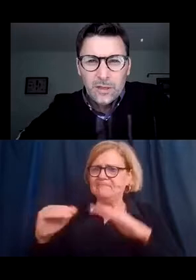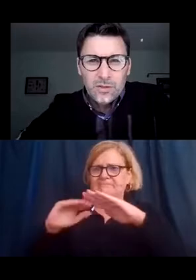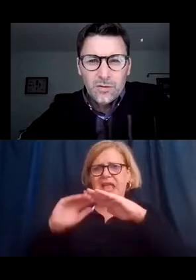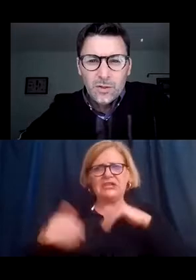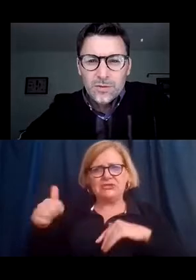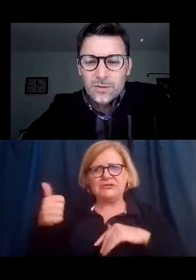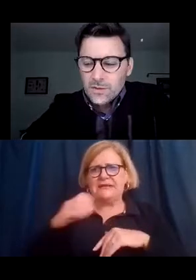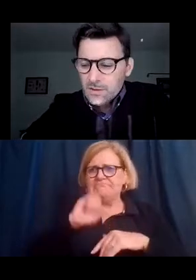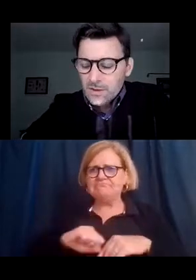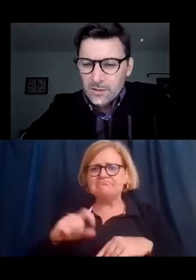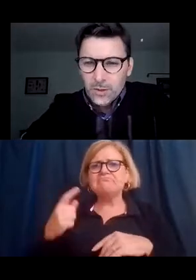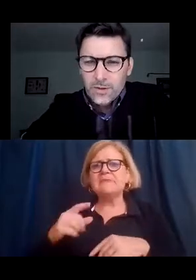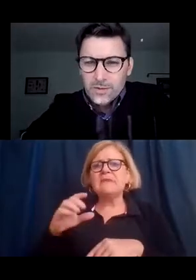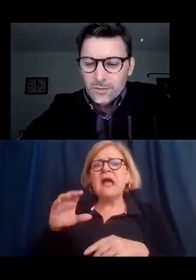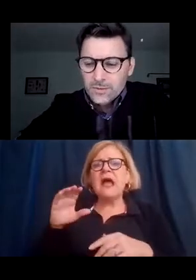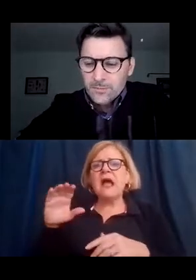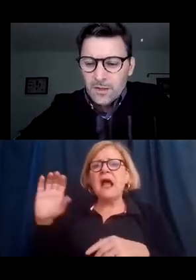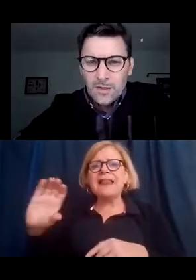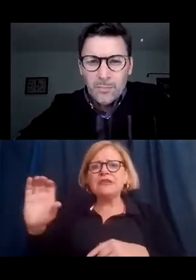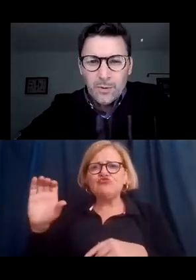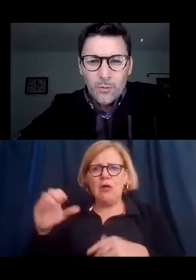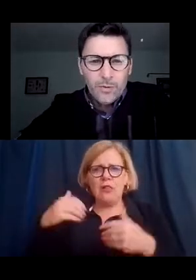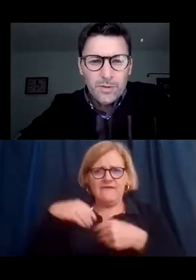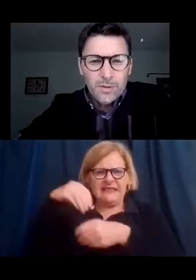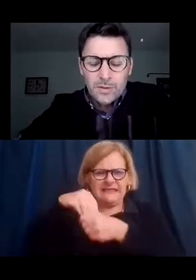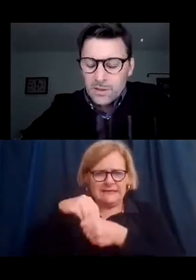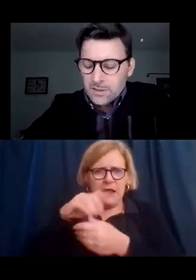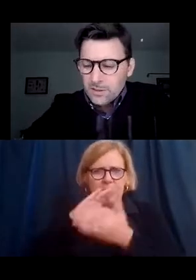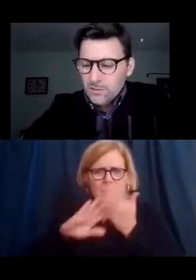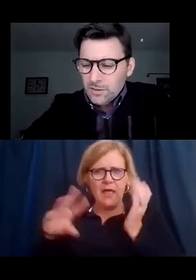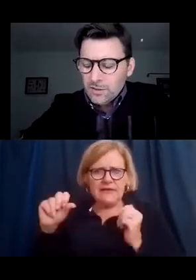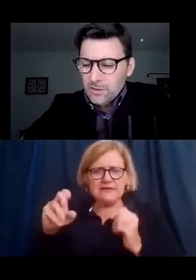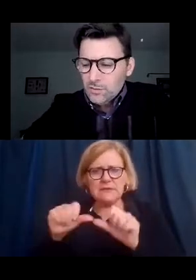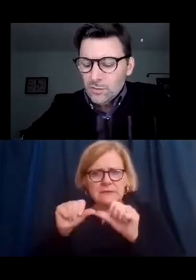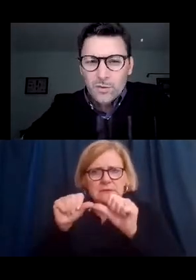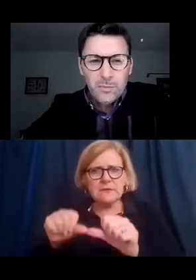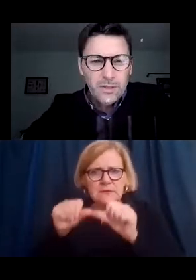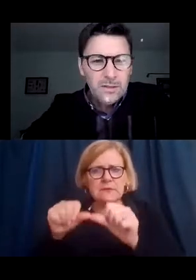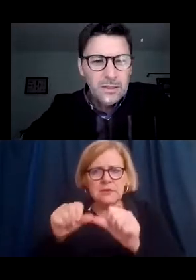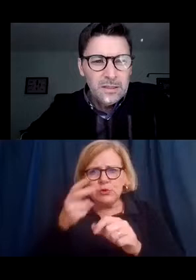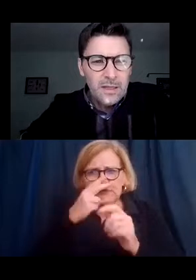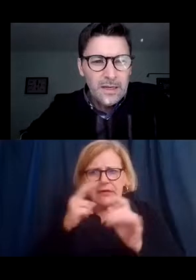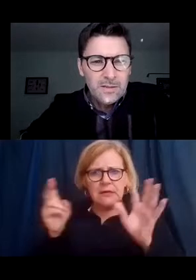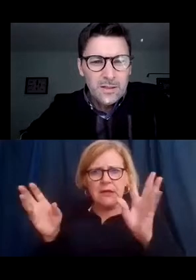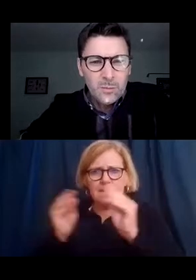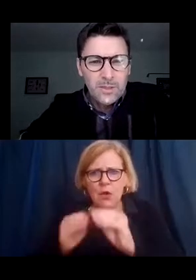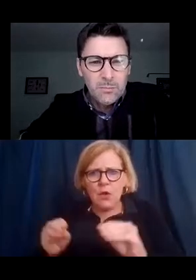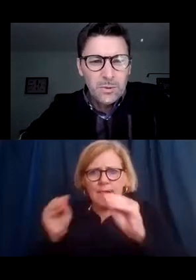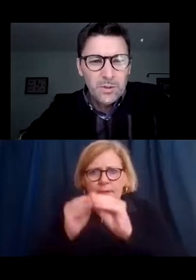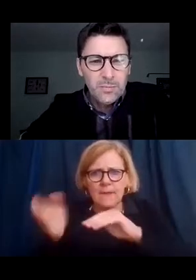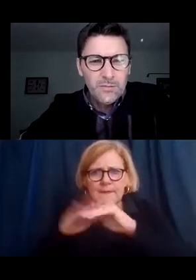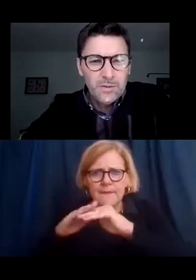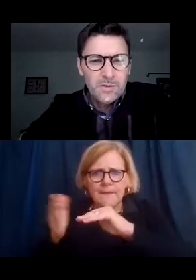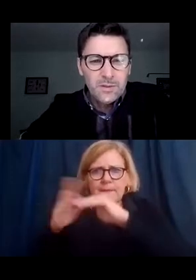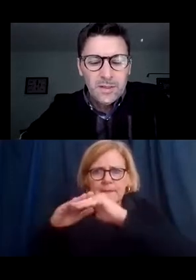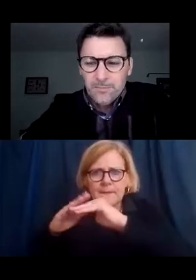kind of cholesterol streaks inside blood vessels. But over the years, it can continue to accumulate as we get